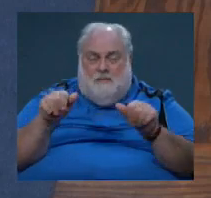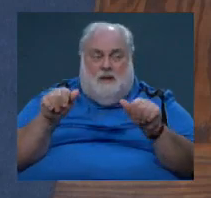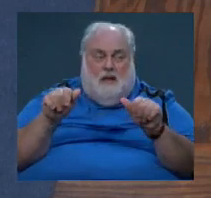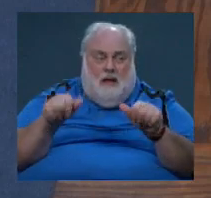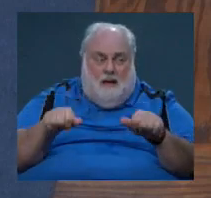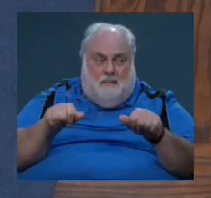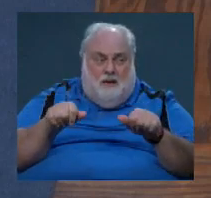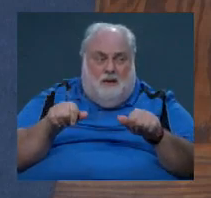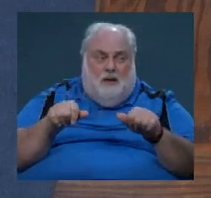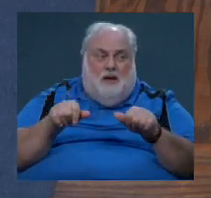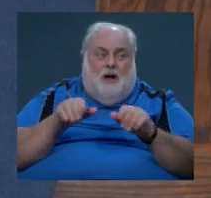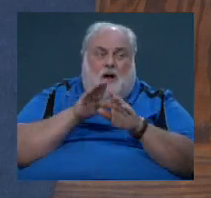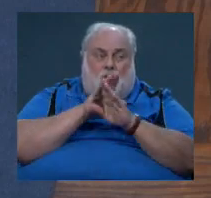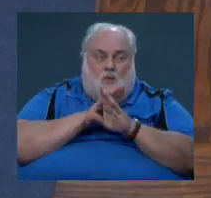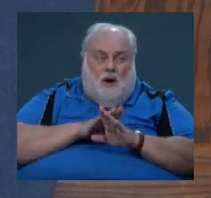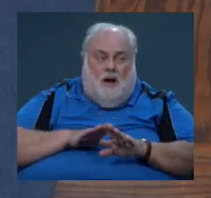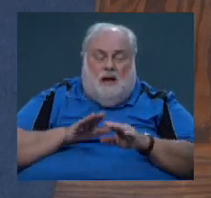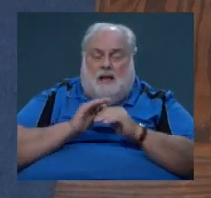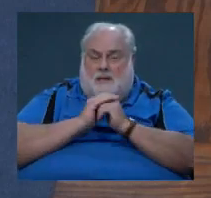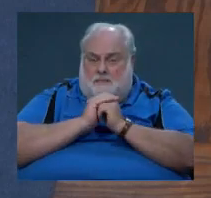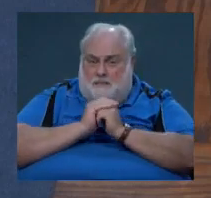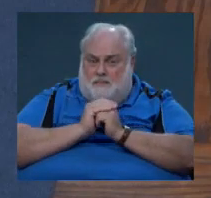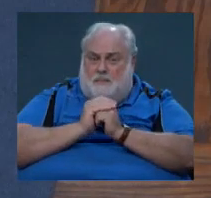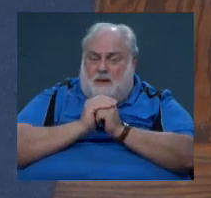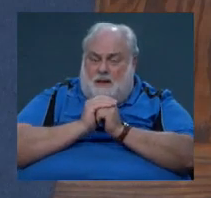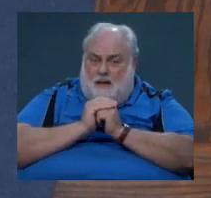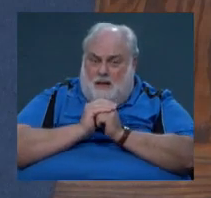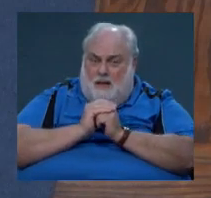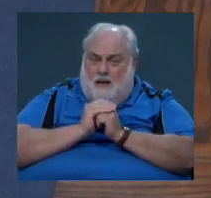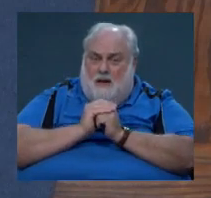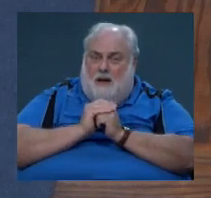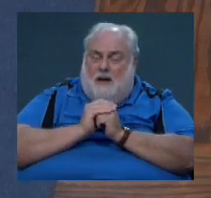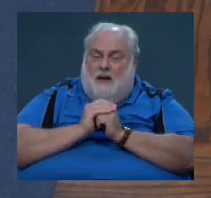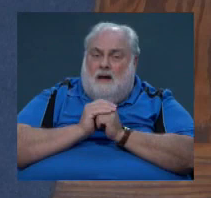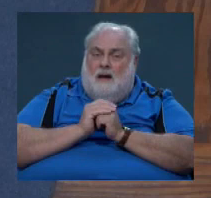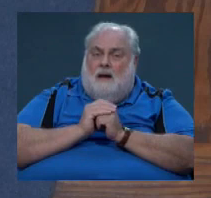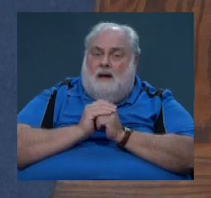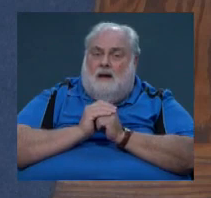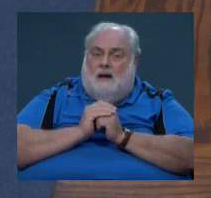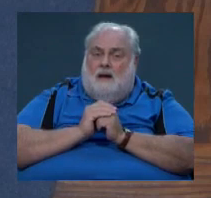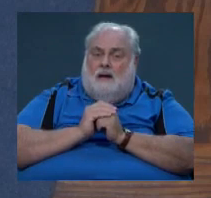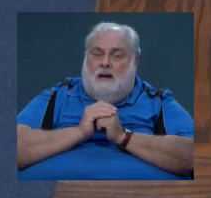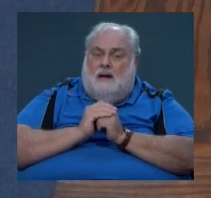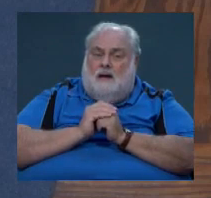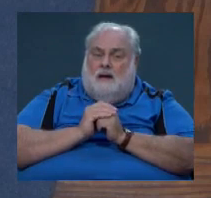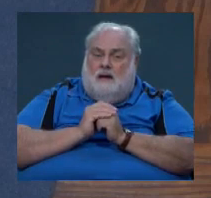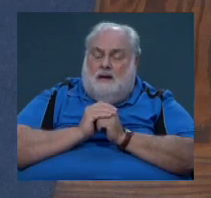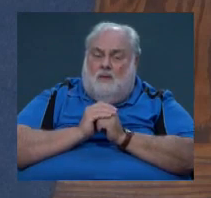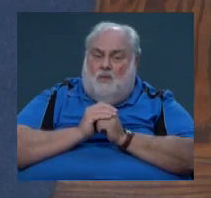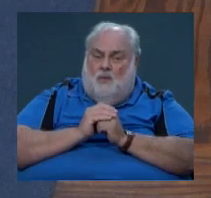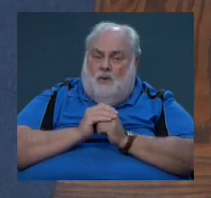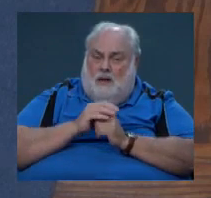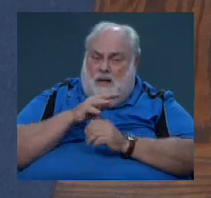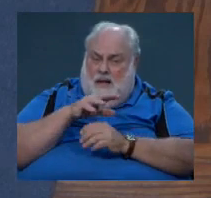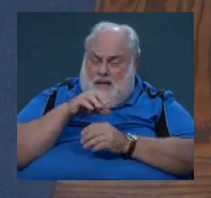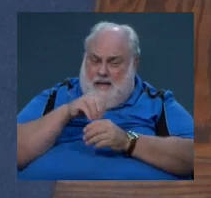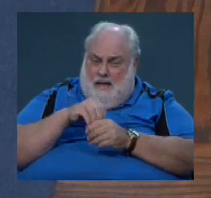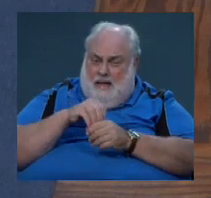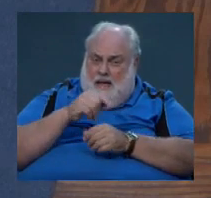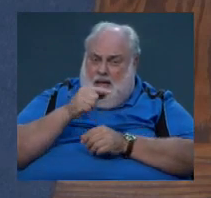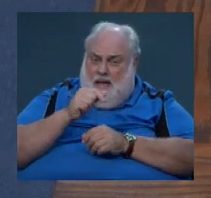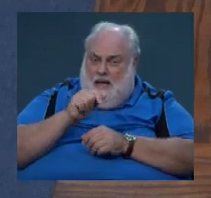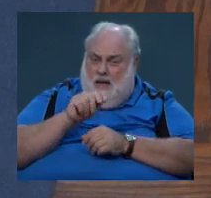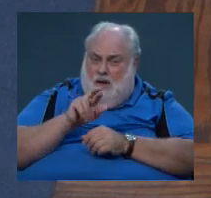to quietly think and pray or meditate in a